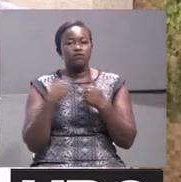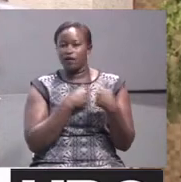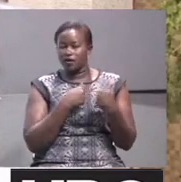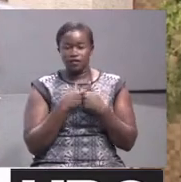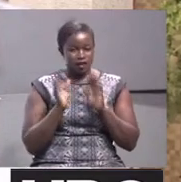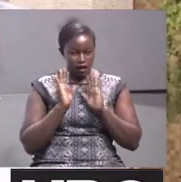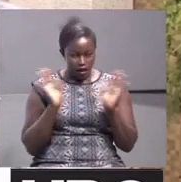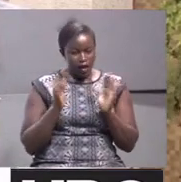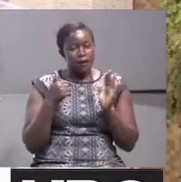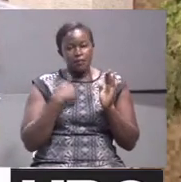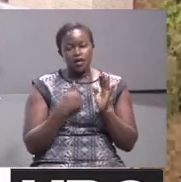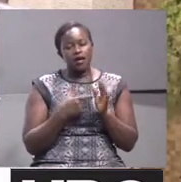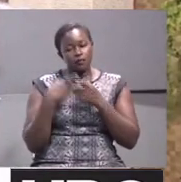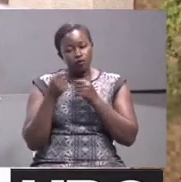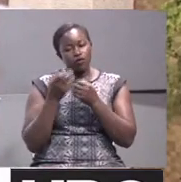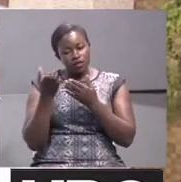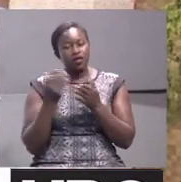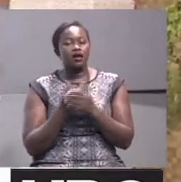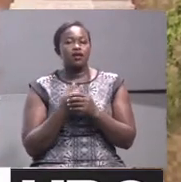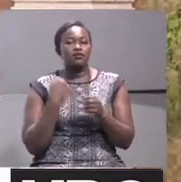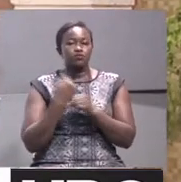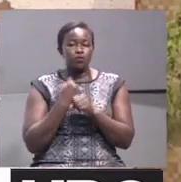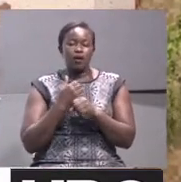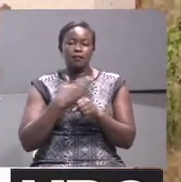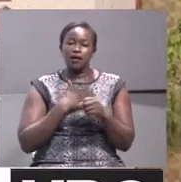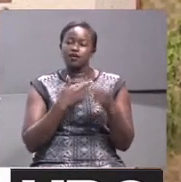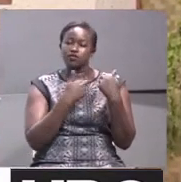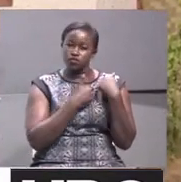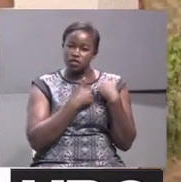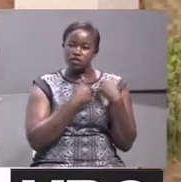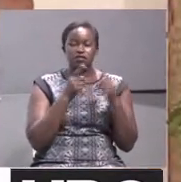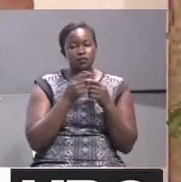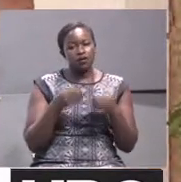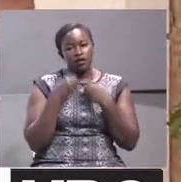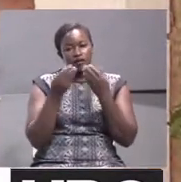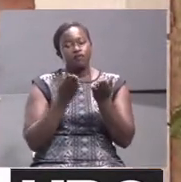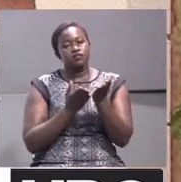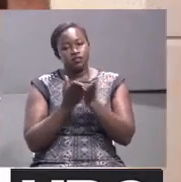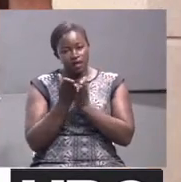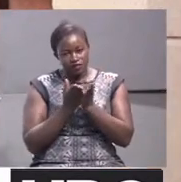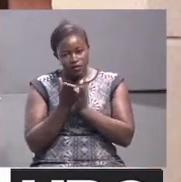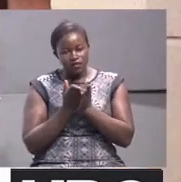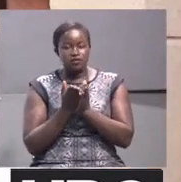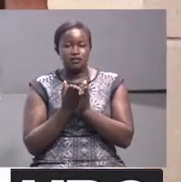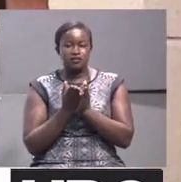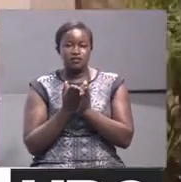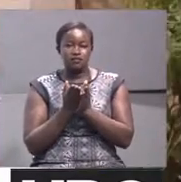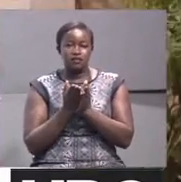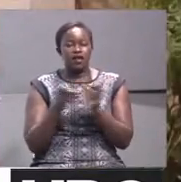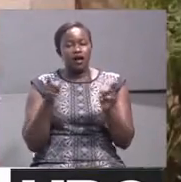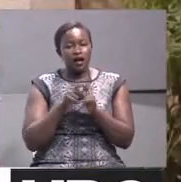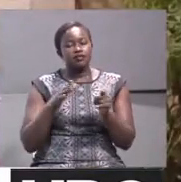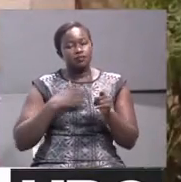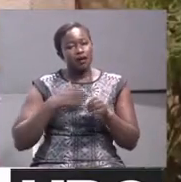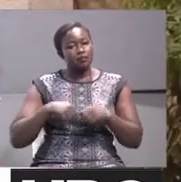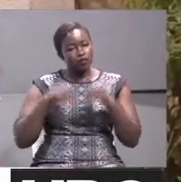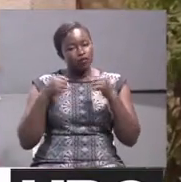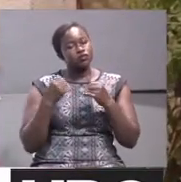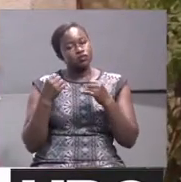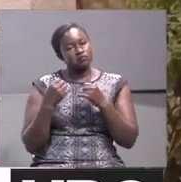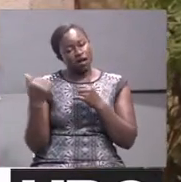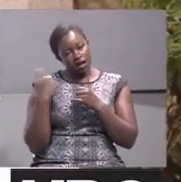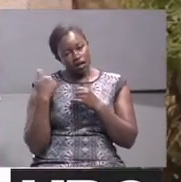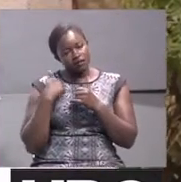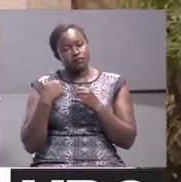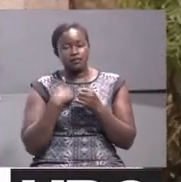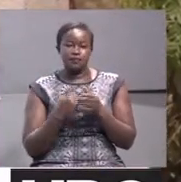going there to perform my duties and to deliver services as assigned by my boss. So I think Uganda is good